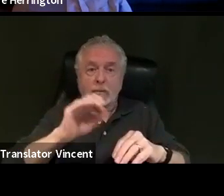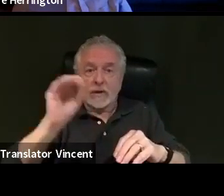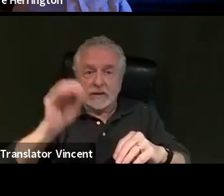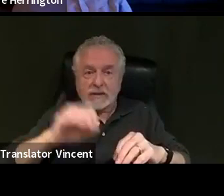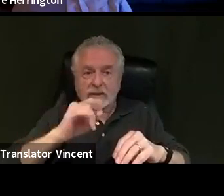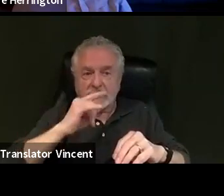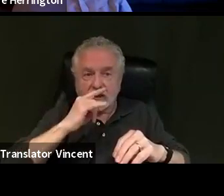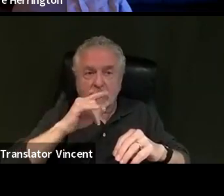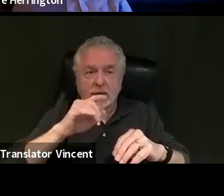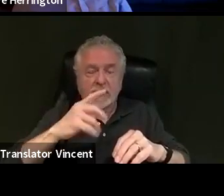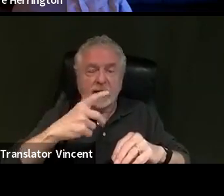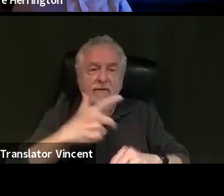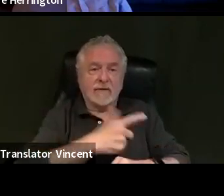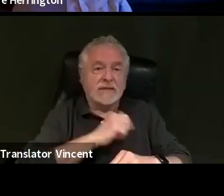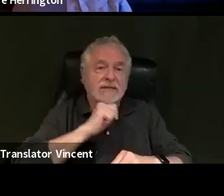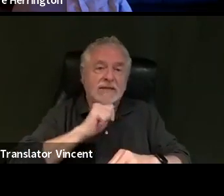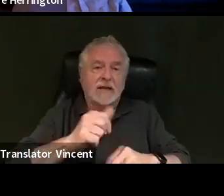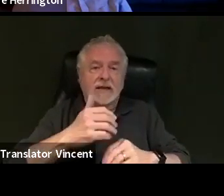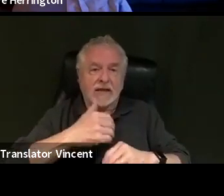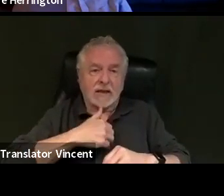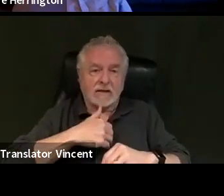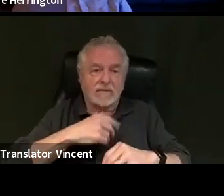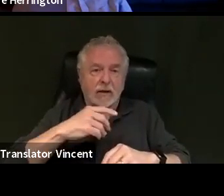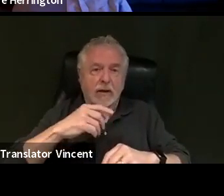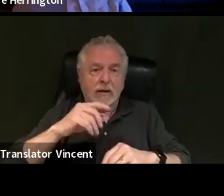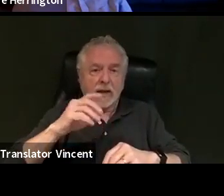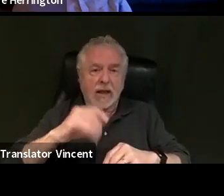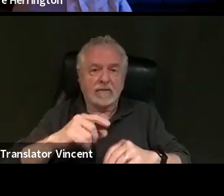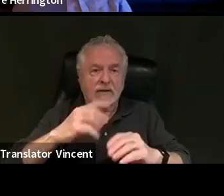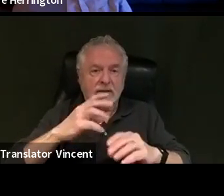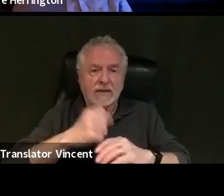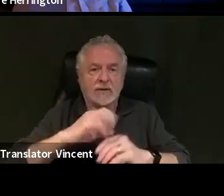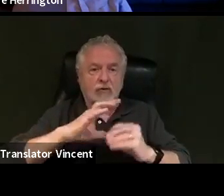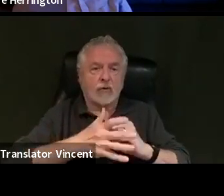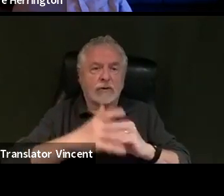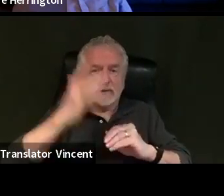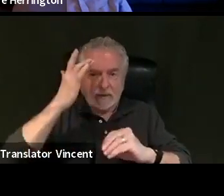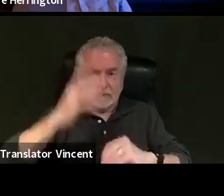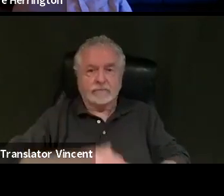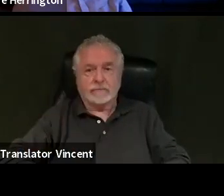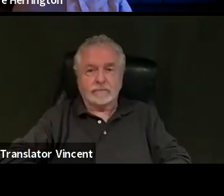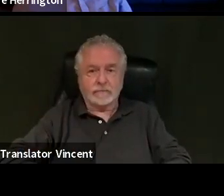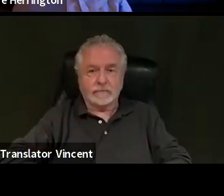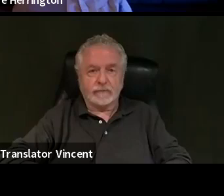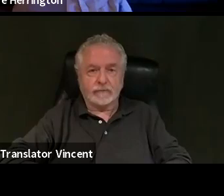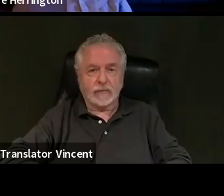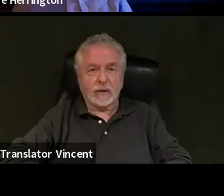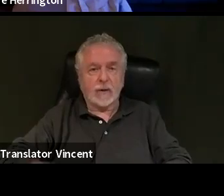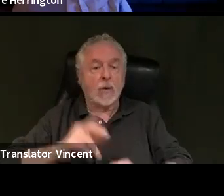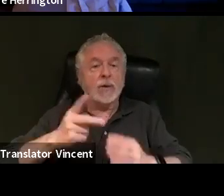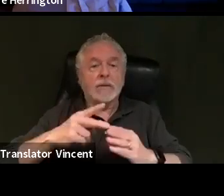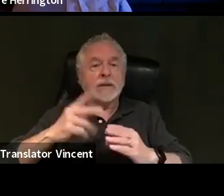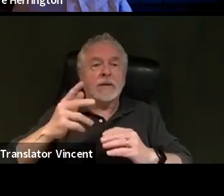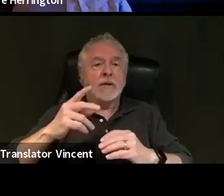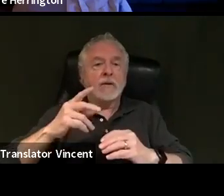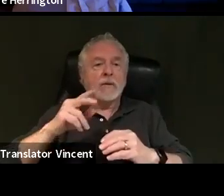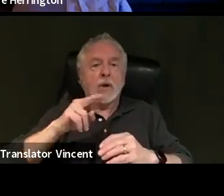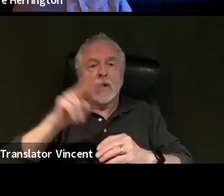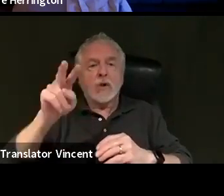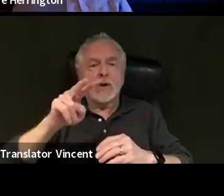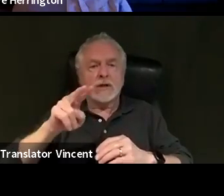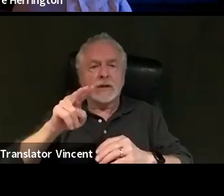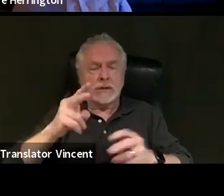100% of the people who were vaccinated did not test positive or did not get coronavirus disease. So what does that mean? When we're looking